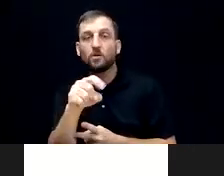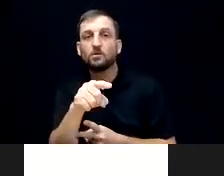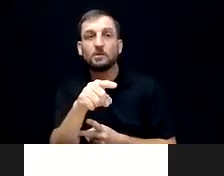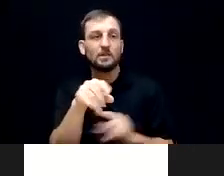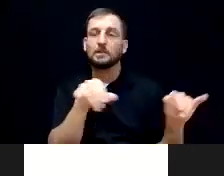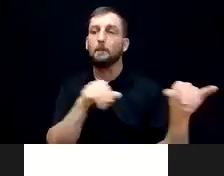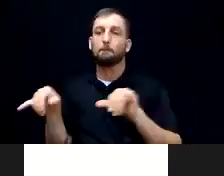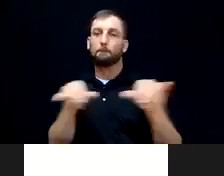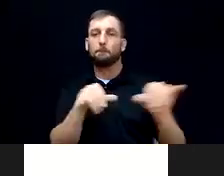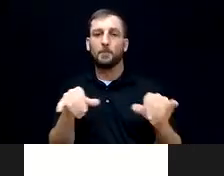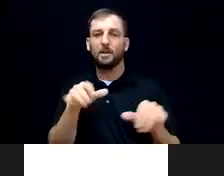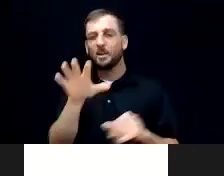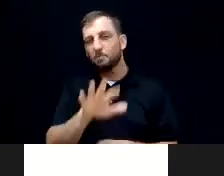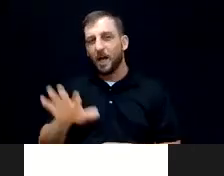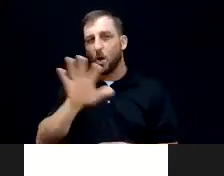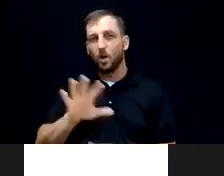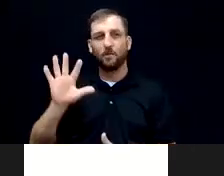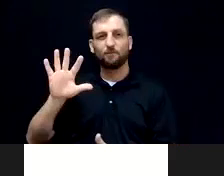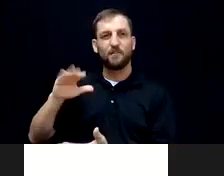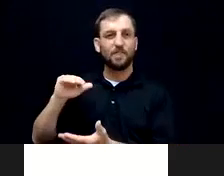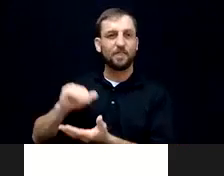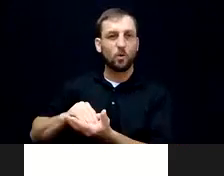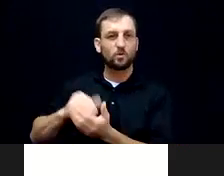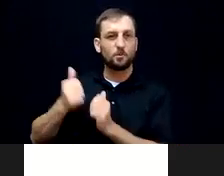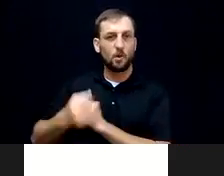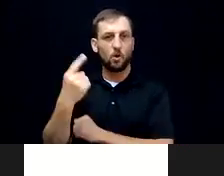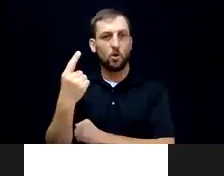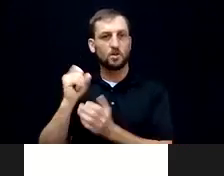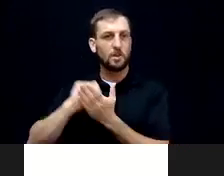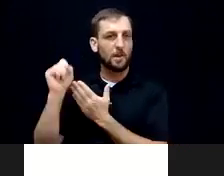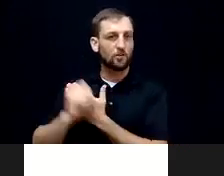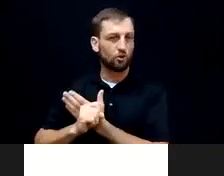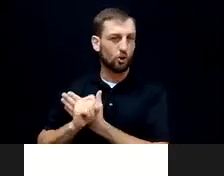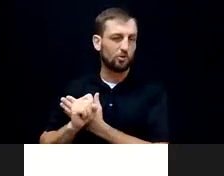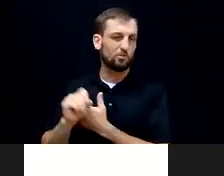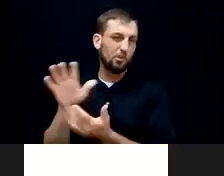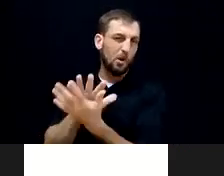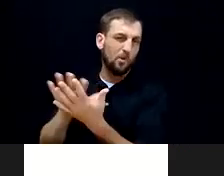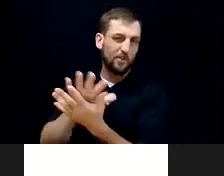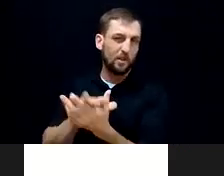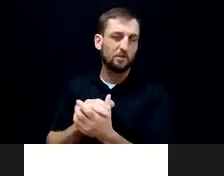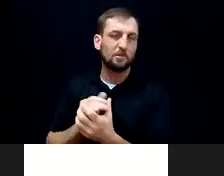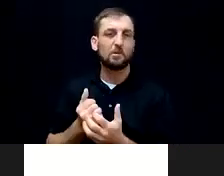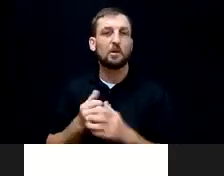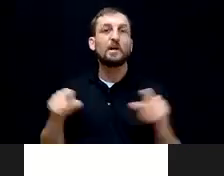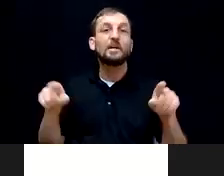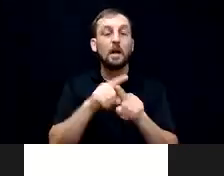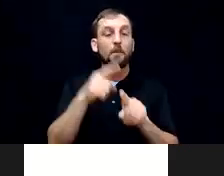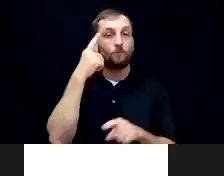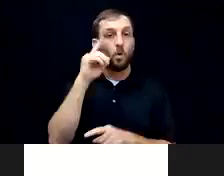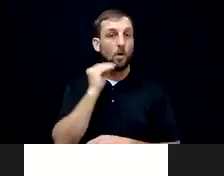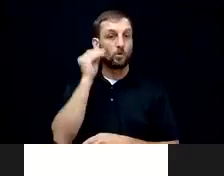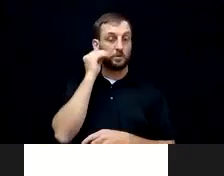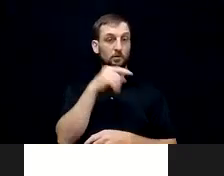is about $5,000 per semester, right around there. And the same thing for our housing. Our housing cost